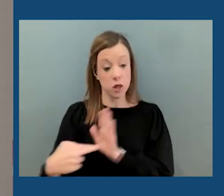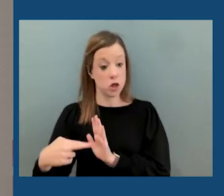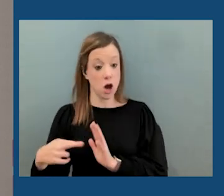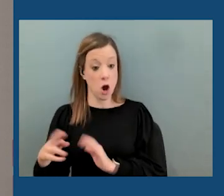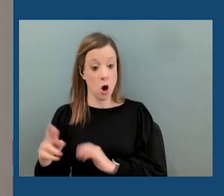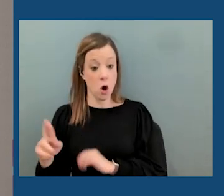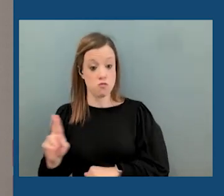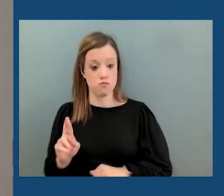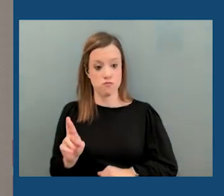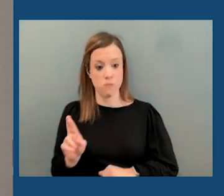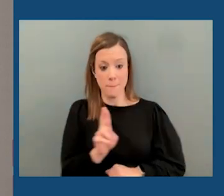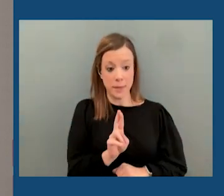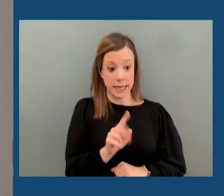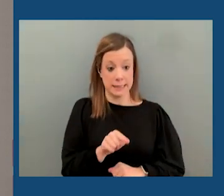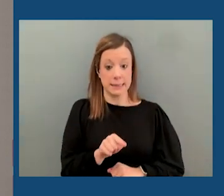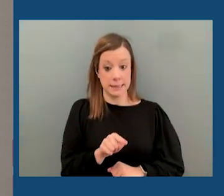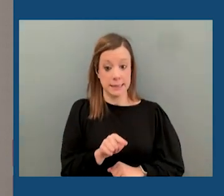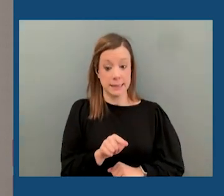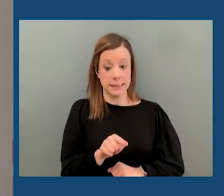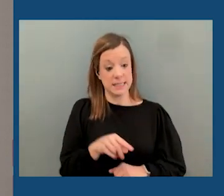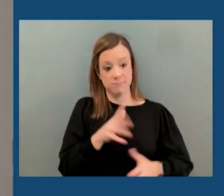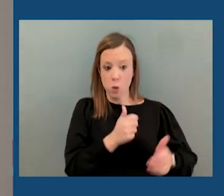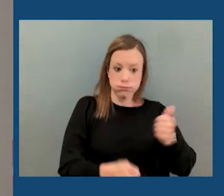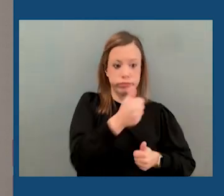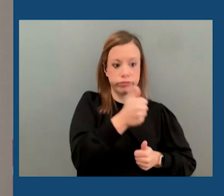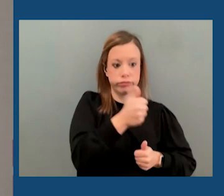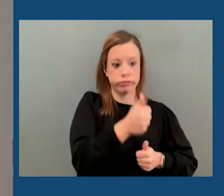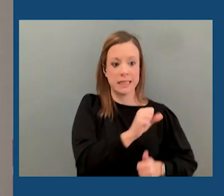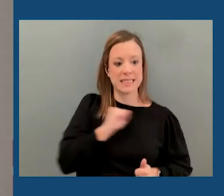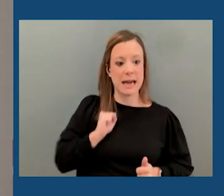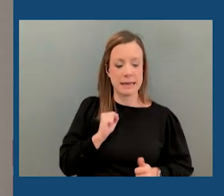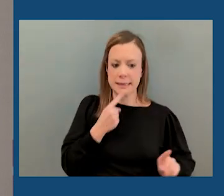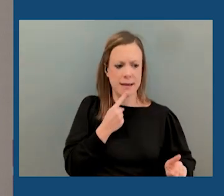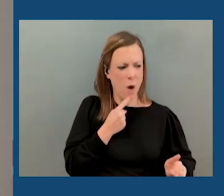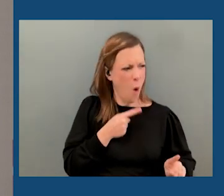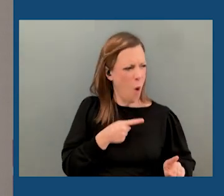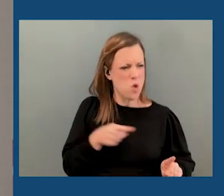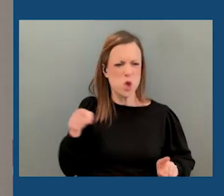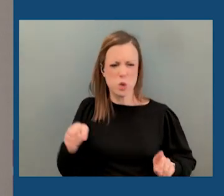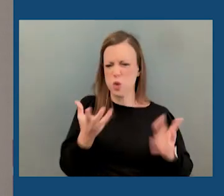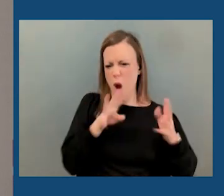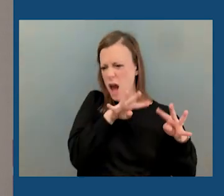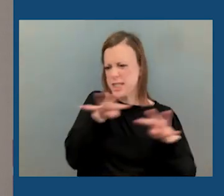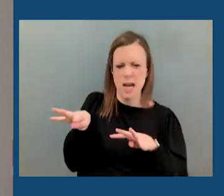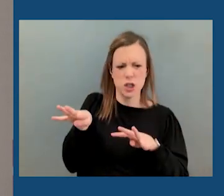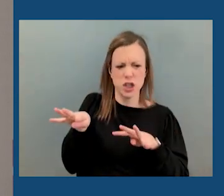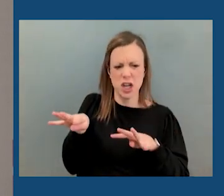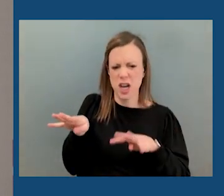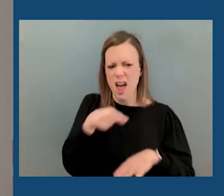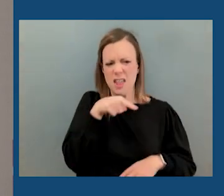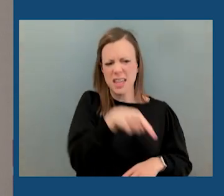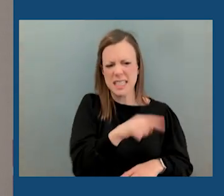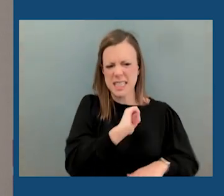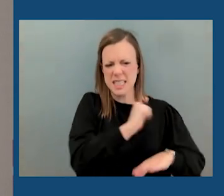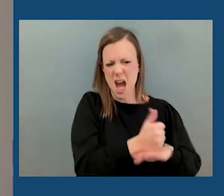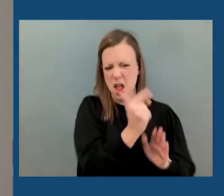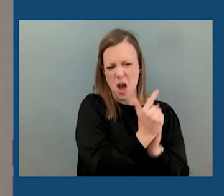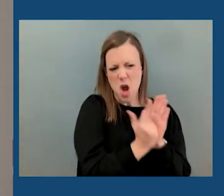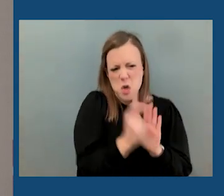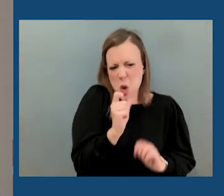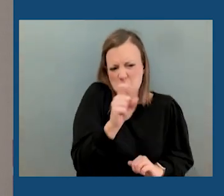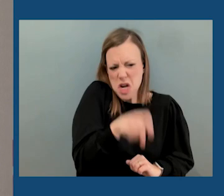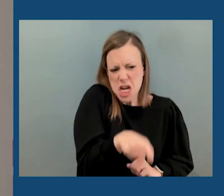said, you just want attention, this is not a problem, why are you doing this? This is settled law, stop all the madness.